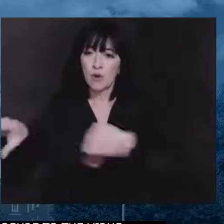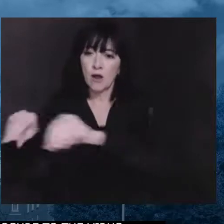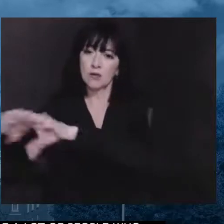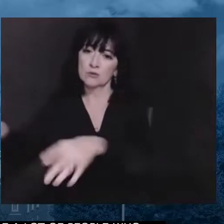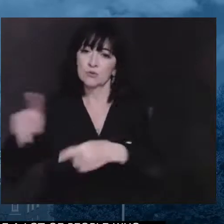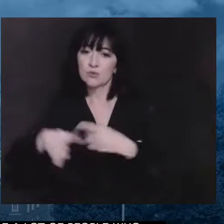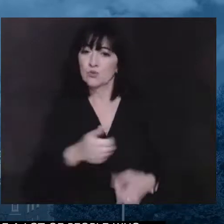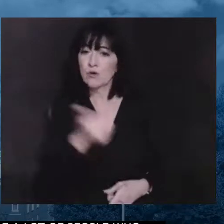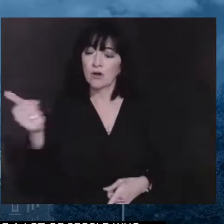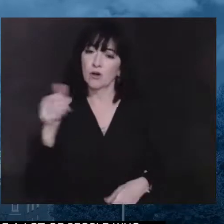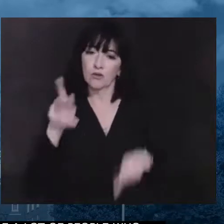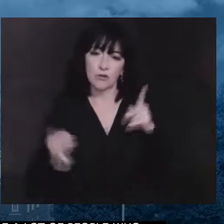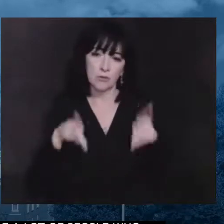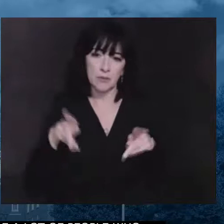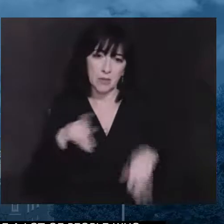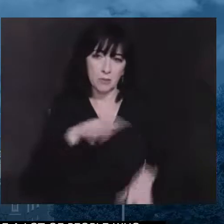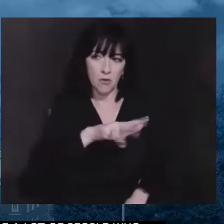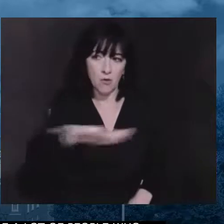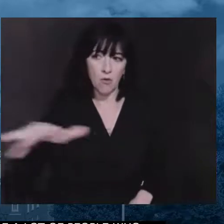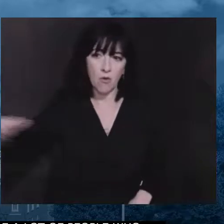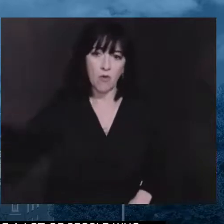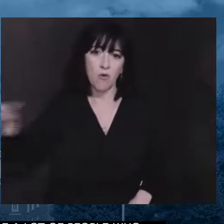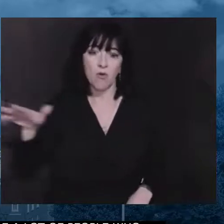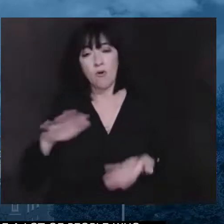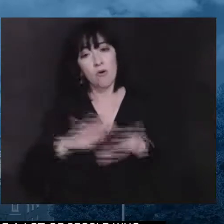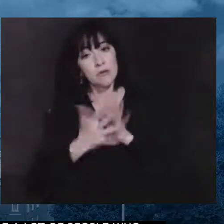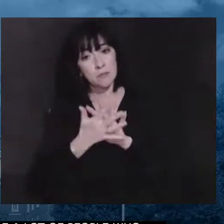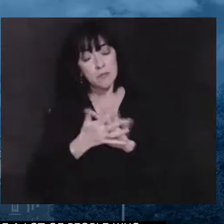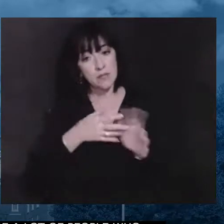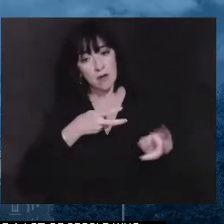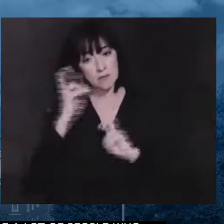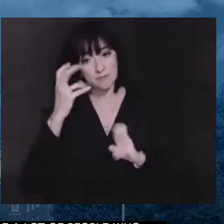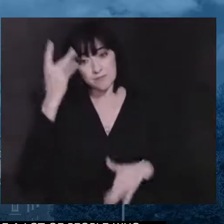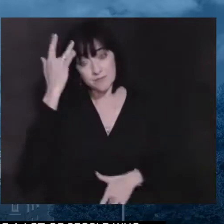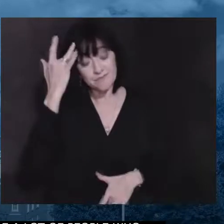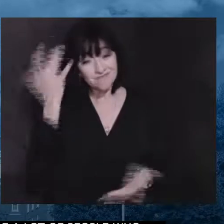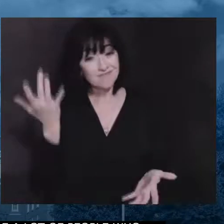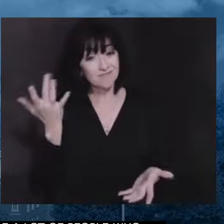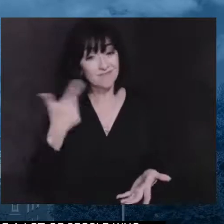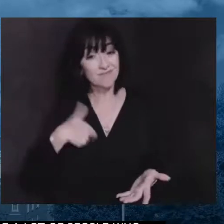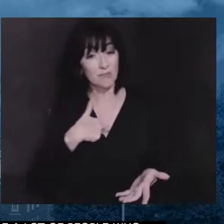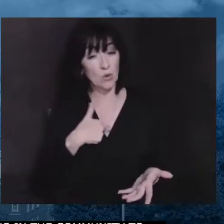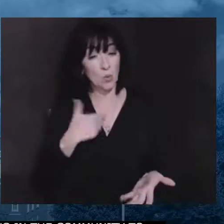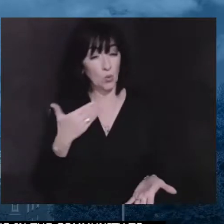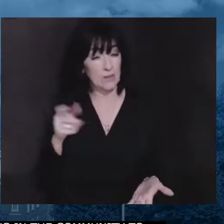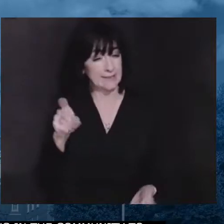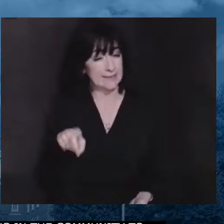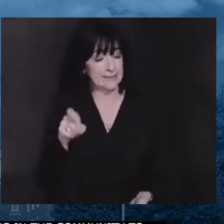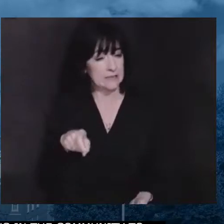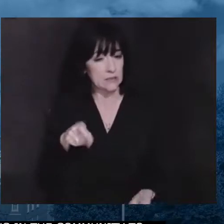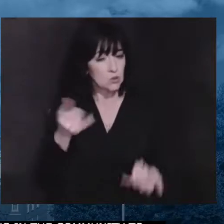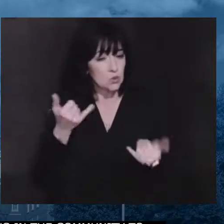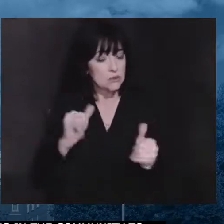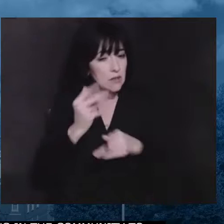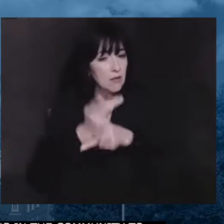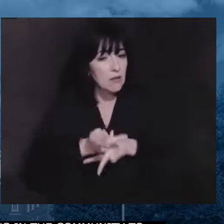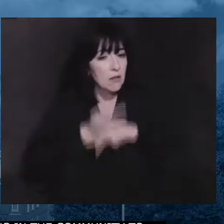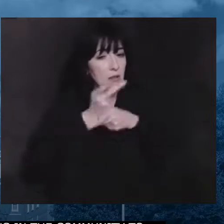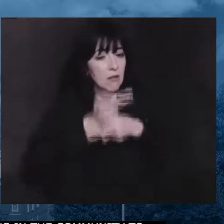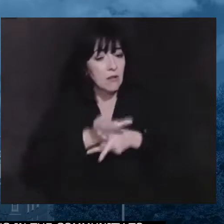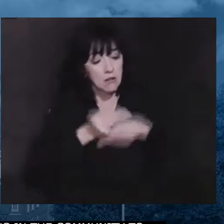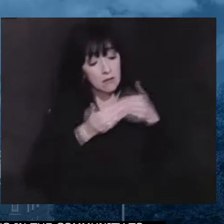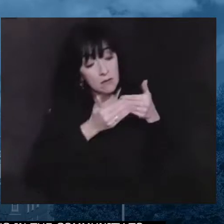others. And so we really have to lean into that over the next several weeks, maybe month or more, to make